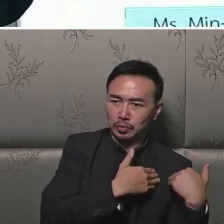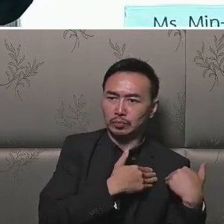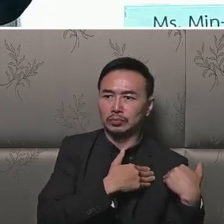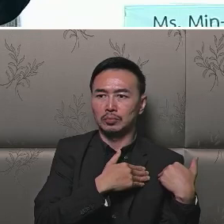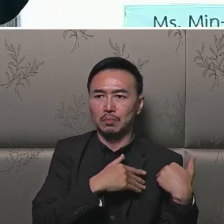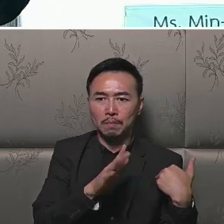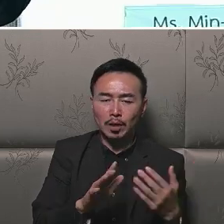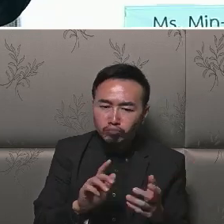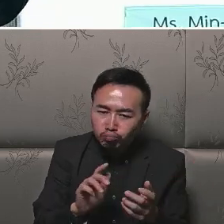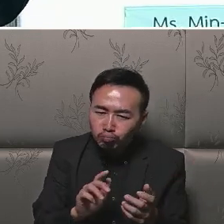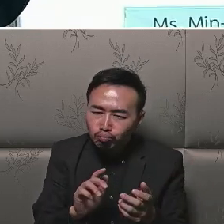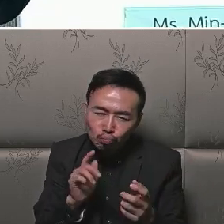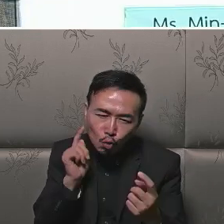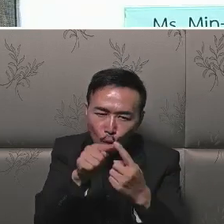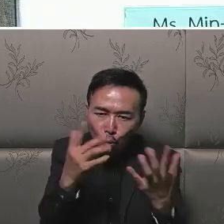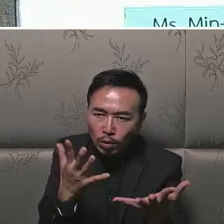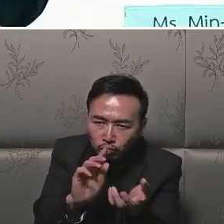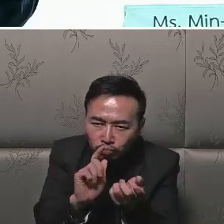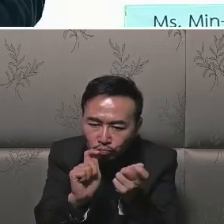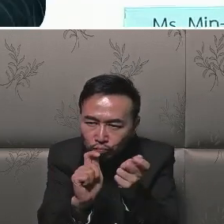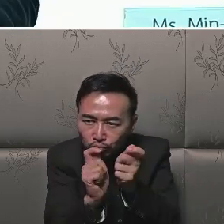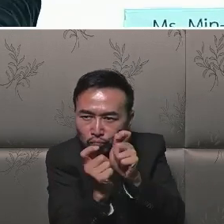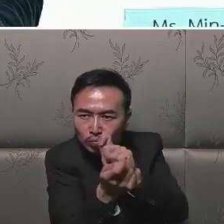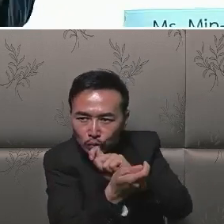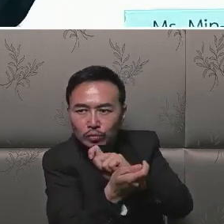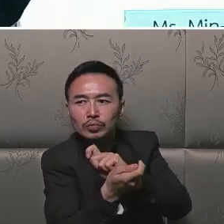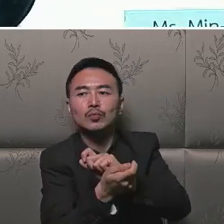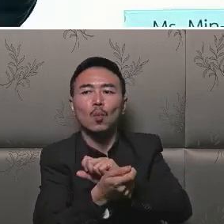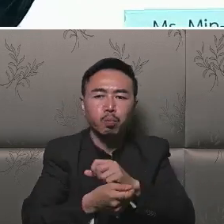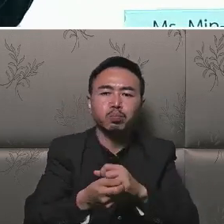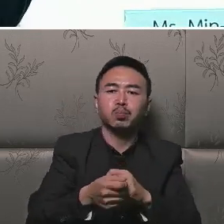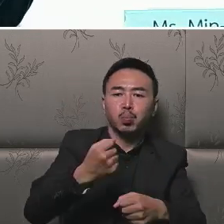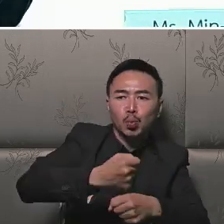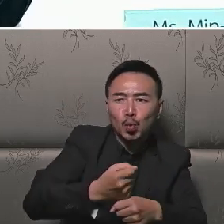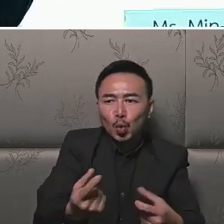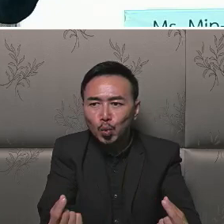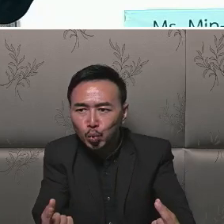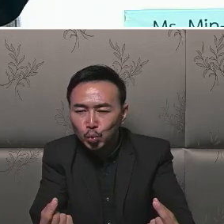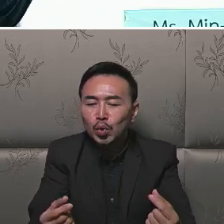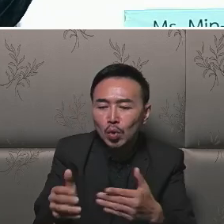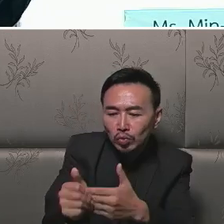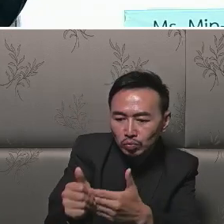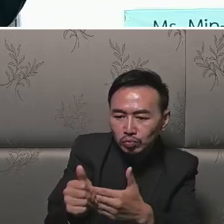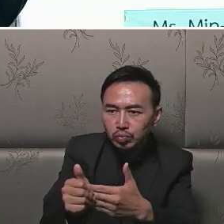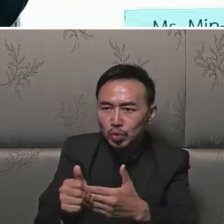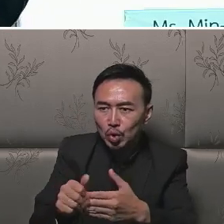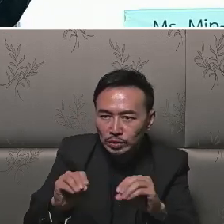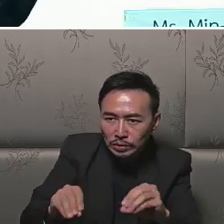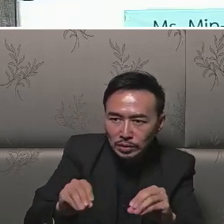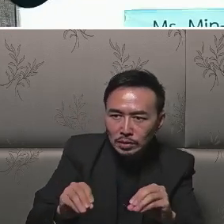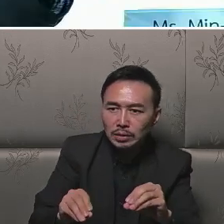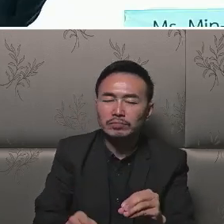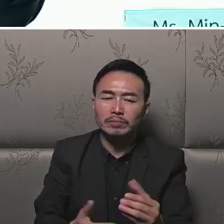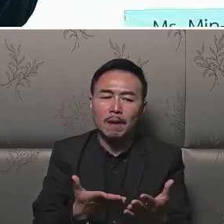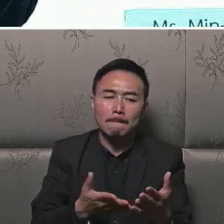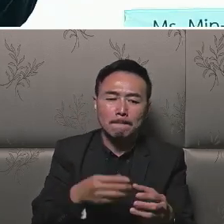Flexible learning, of course, it has its limitations. However flexible it can be, there's always going to be limitations to a